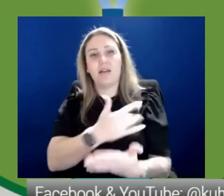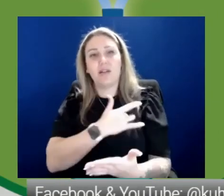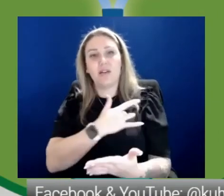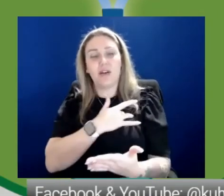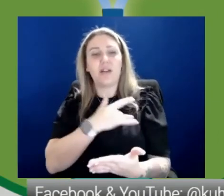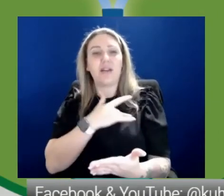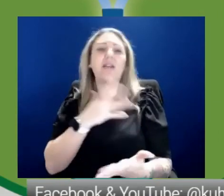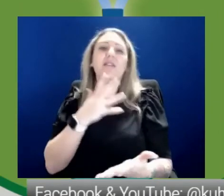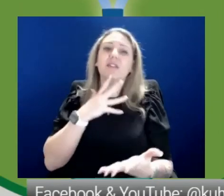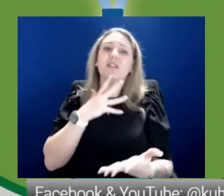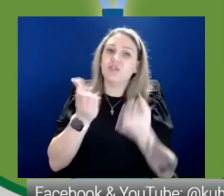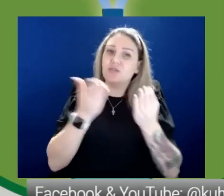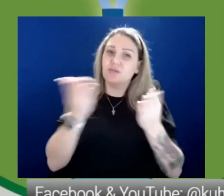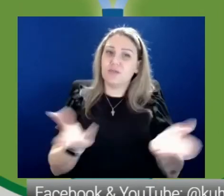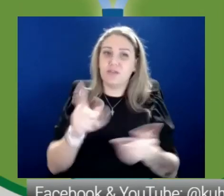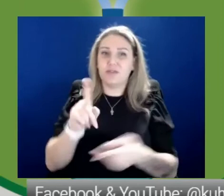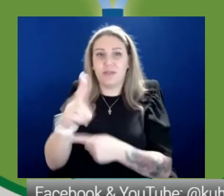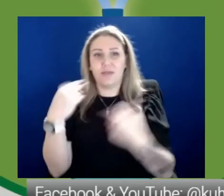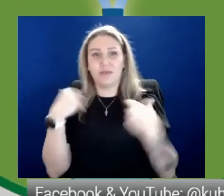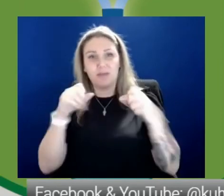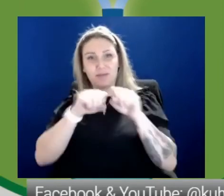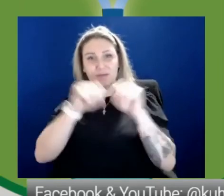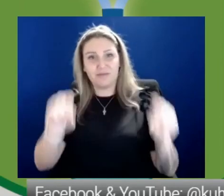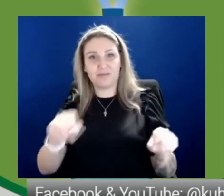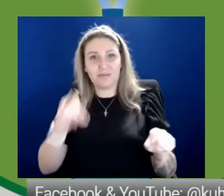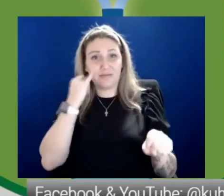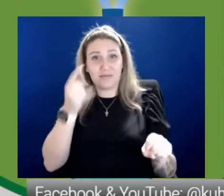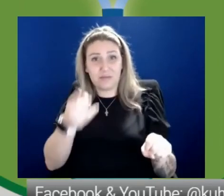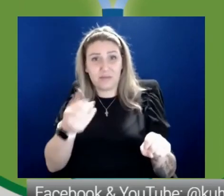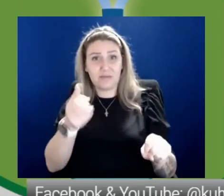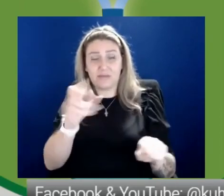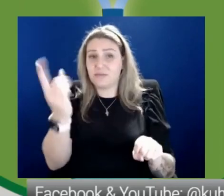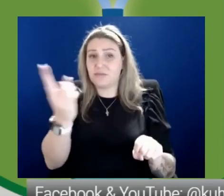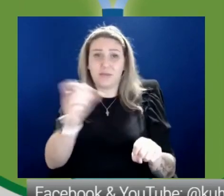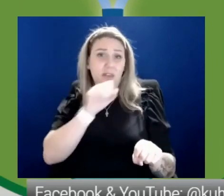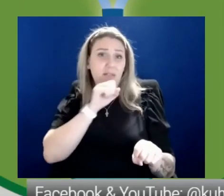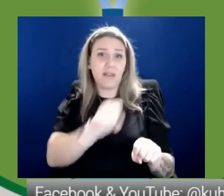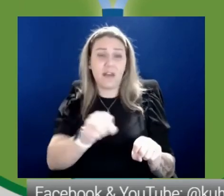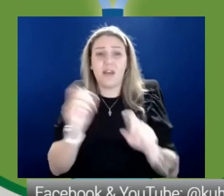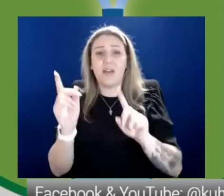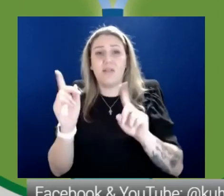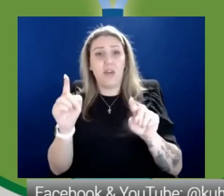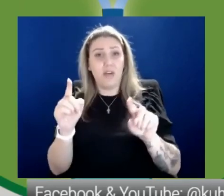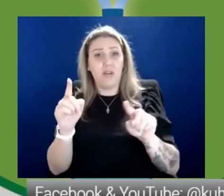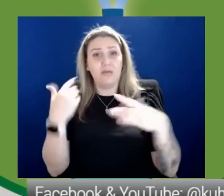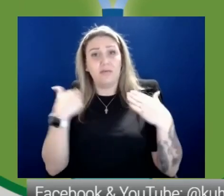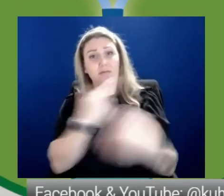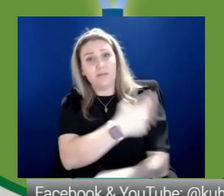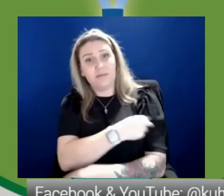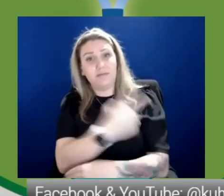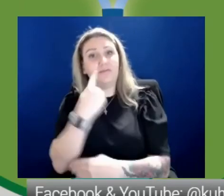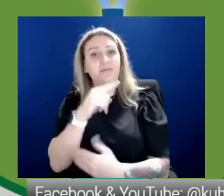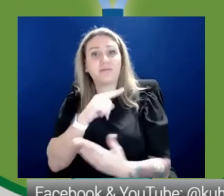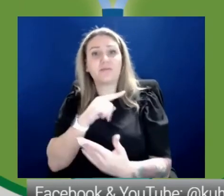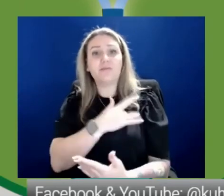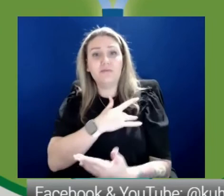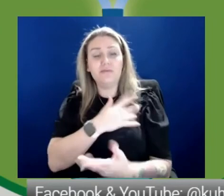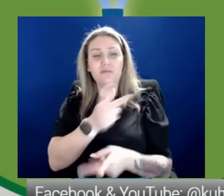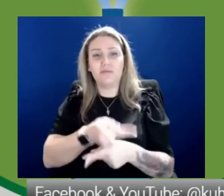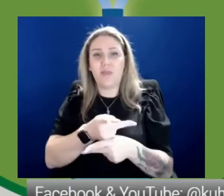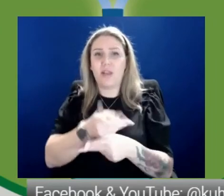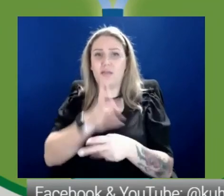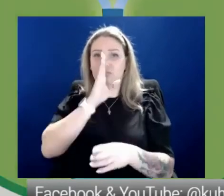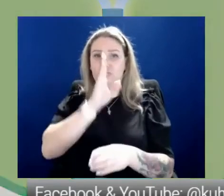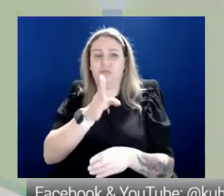Health System. So if you or someone you love comes here for cardiac care, this money directly helps you. And I talked with Vice President of